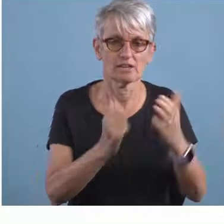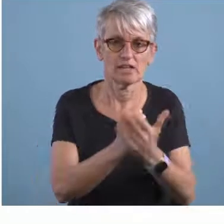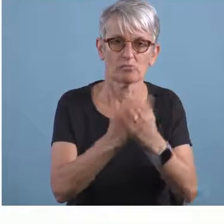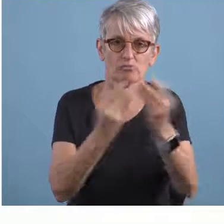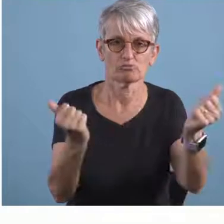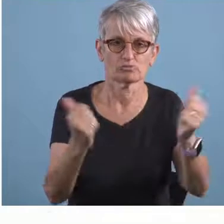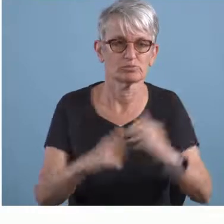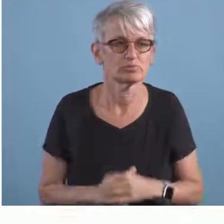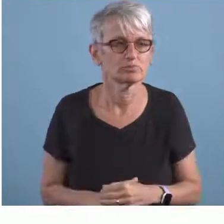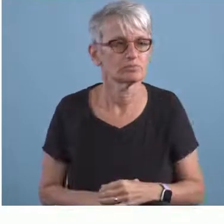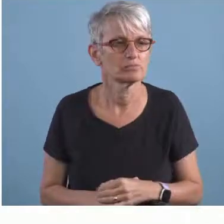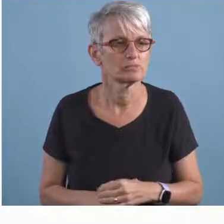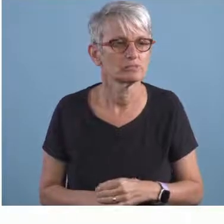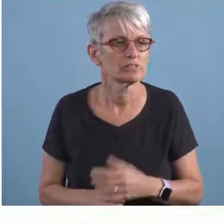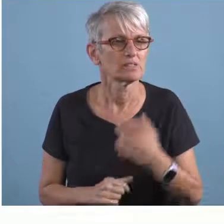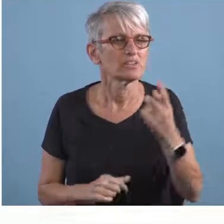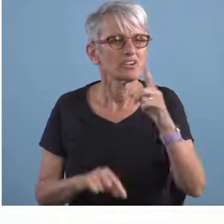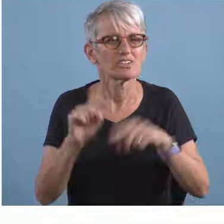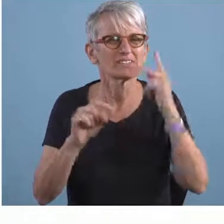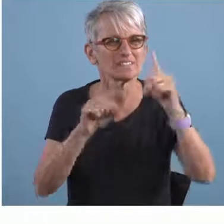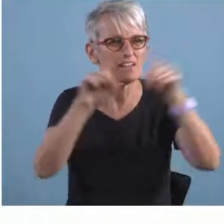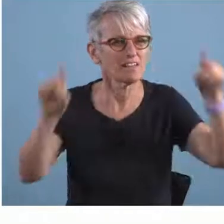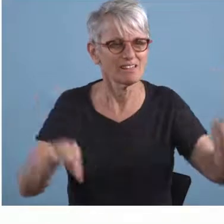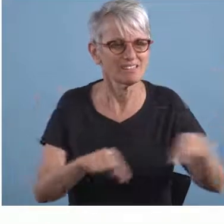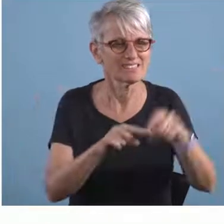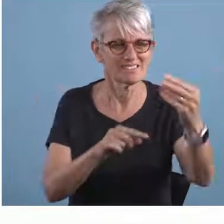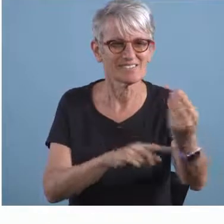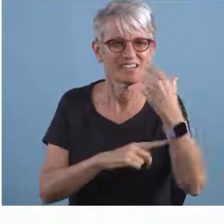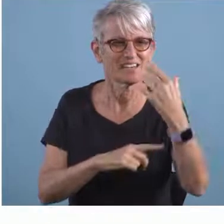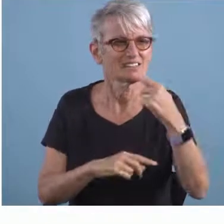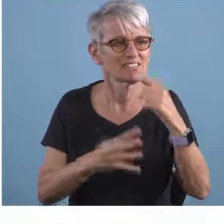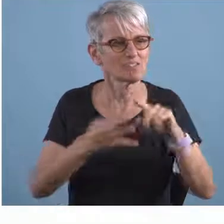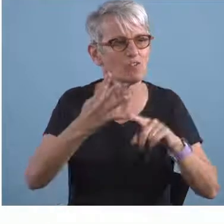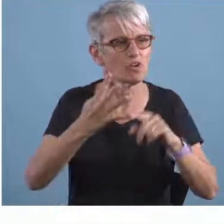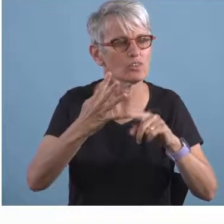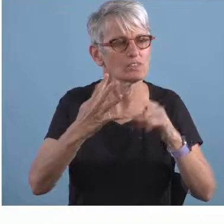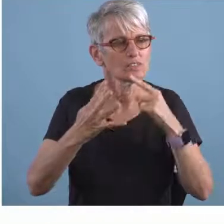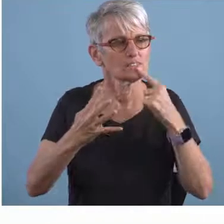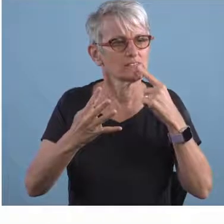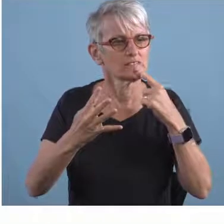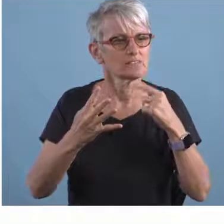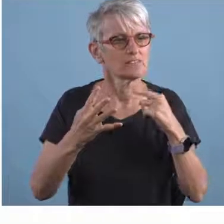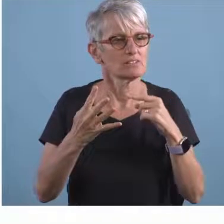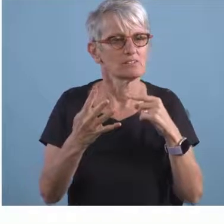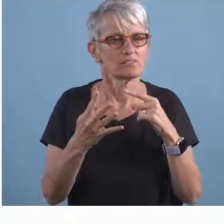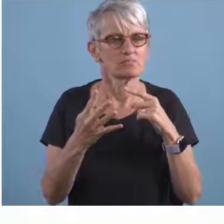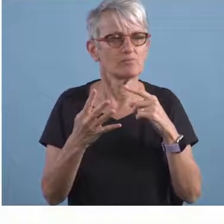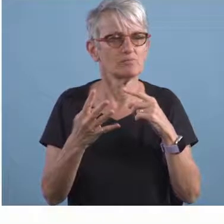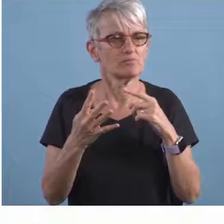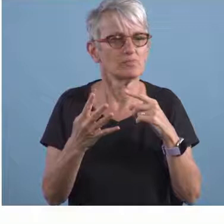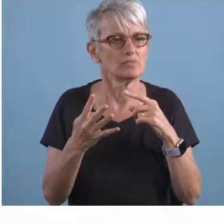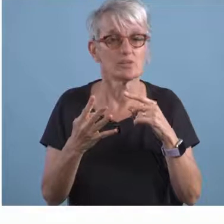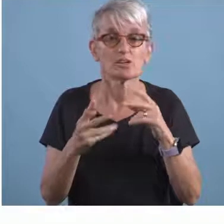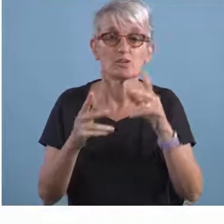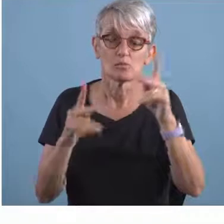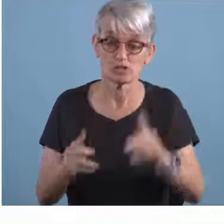Something you can't see just because of the way the slide was reformatted is a fourth point, which is the person sitting there